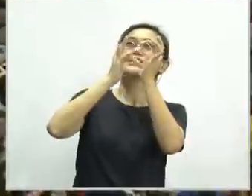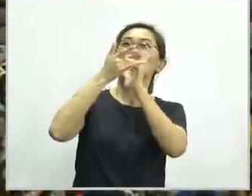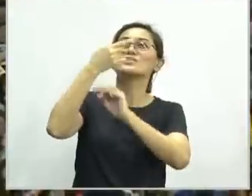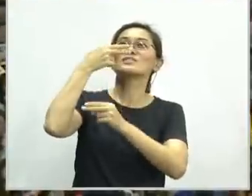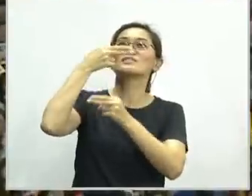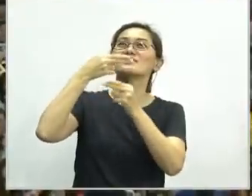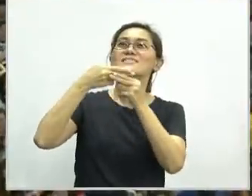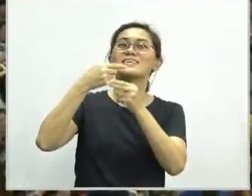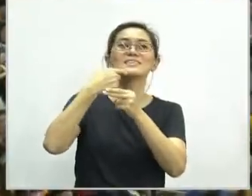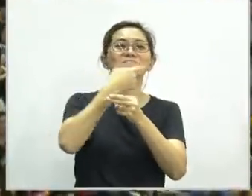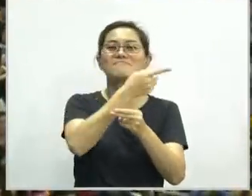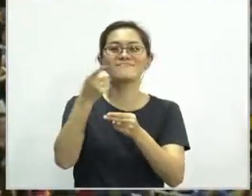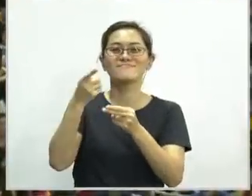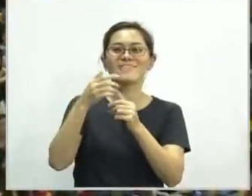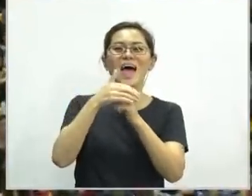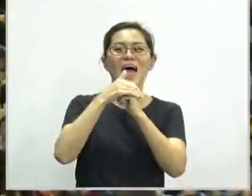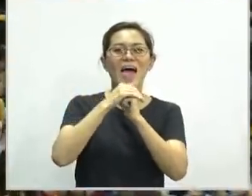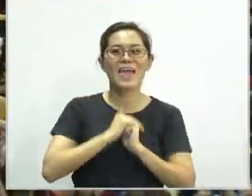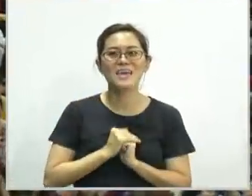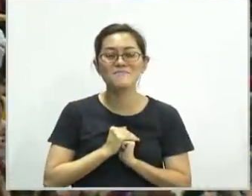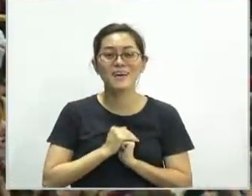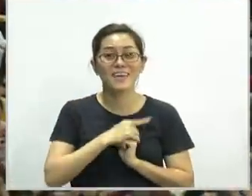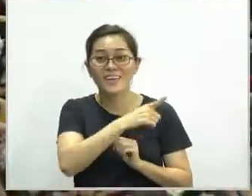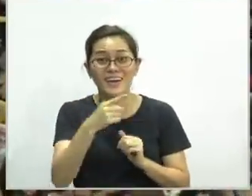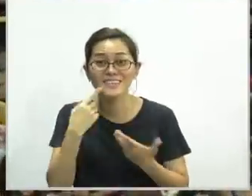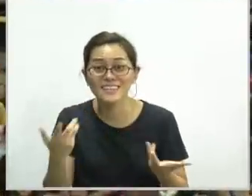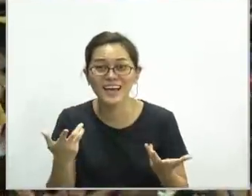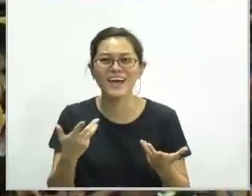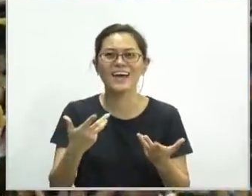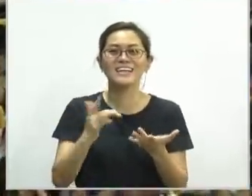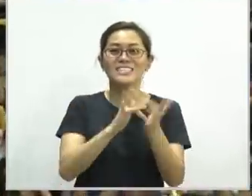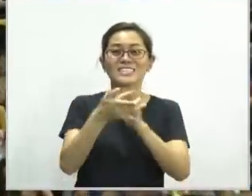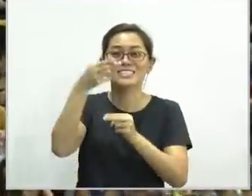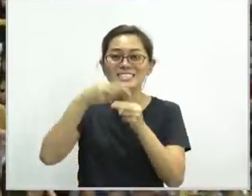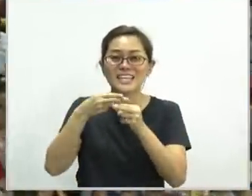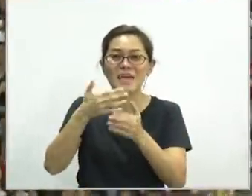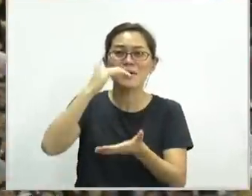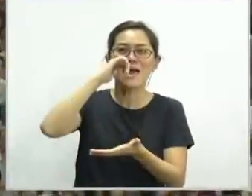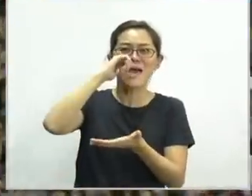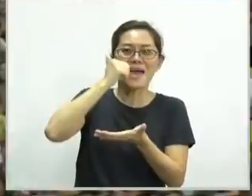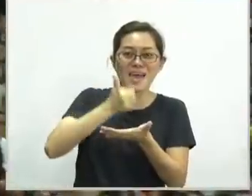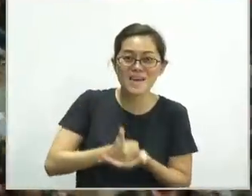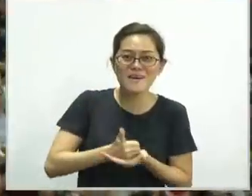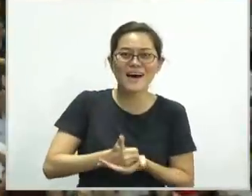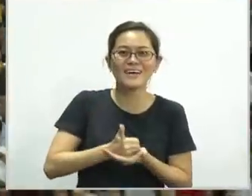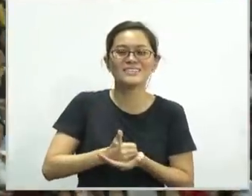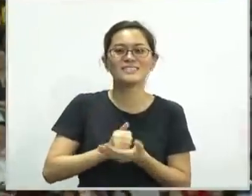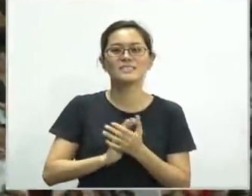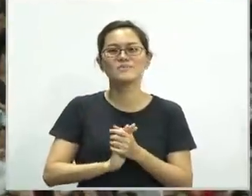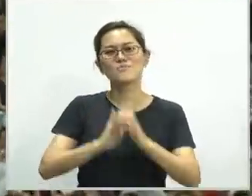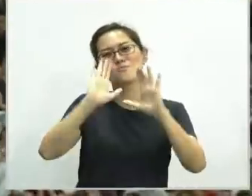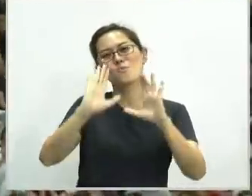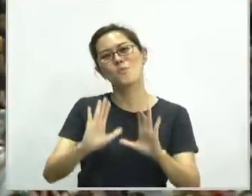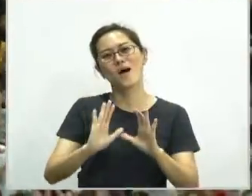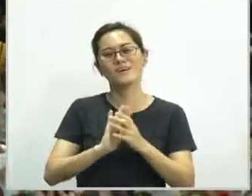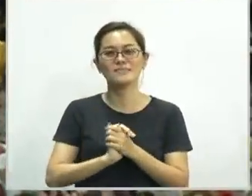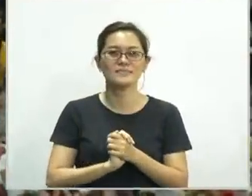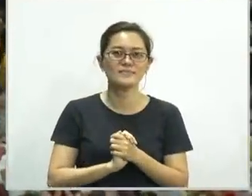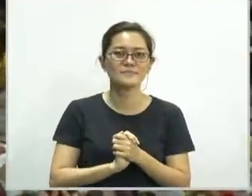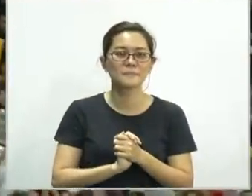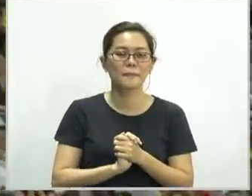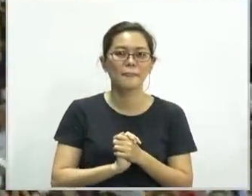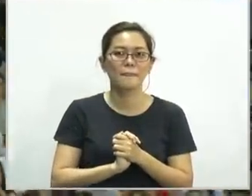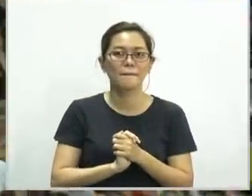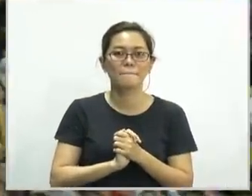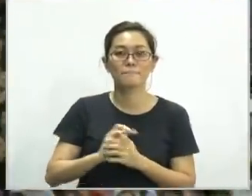good amen? Oh, come on, you can do better. In Jesus' name, we all say amen. Wonderful.